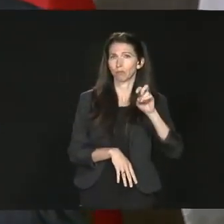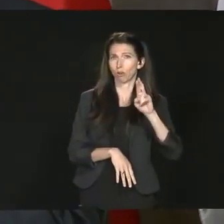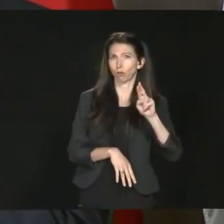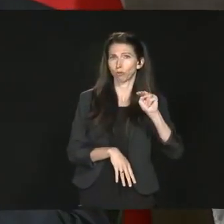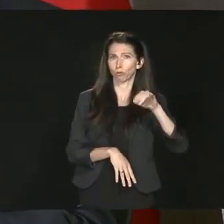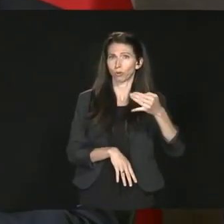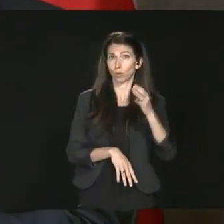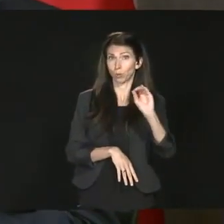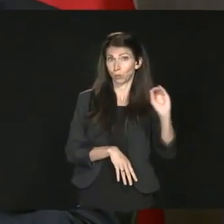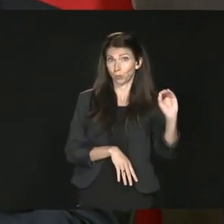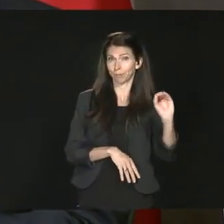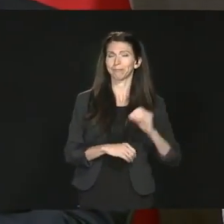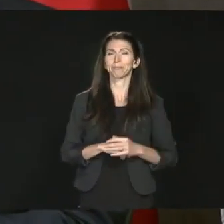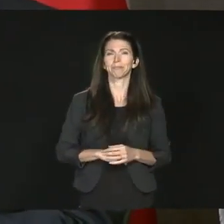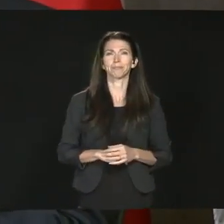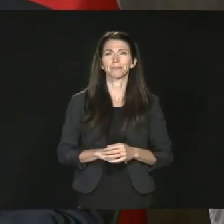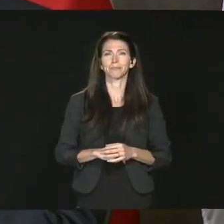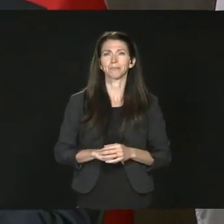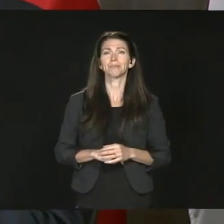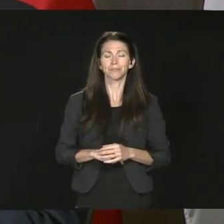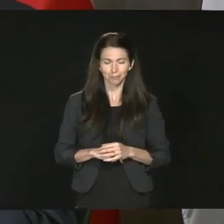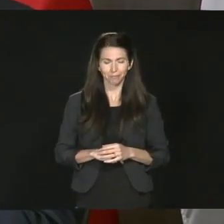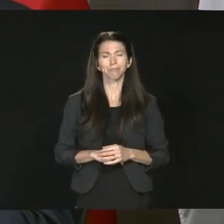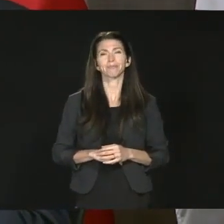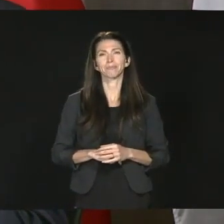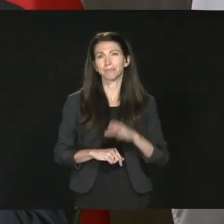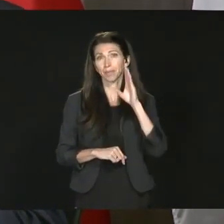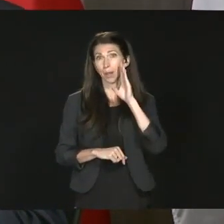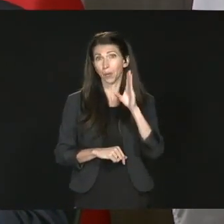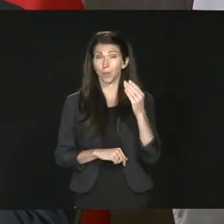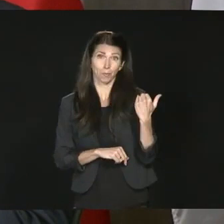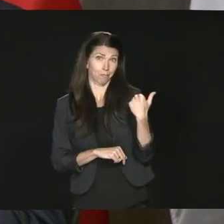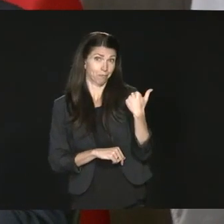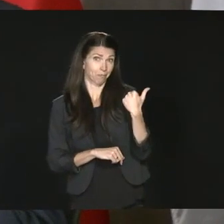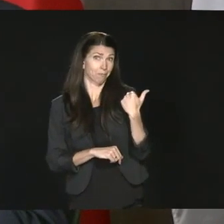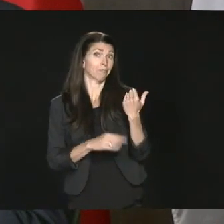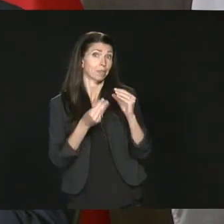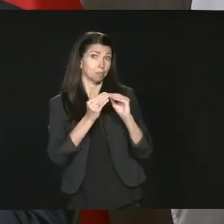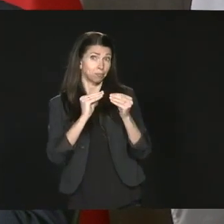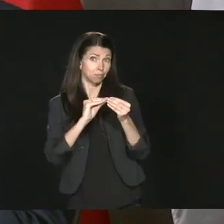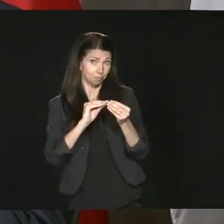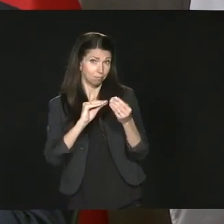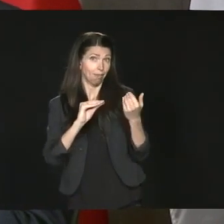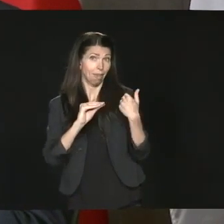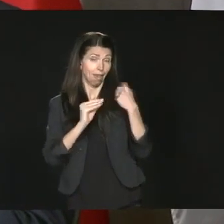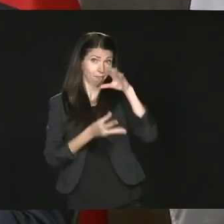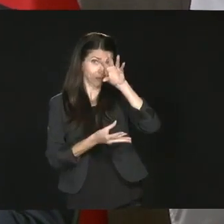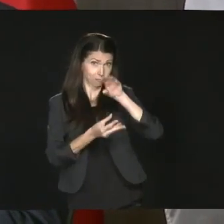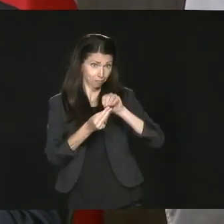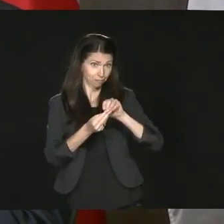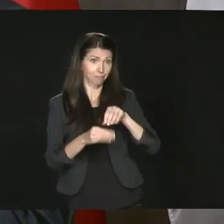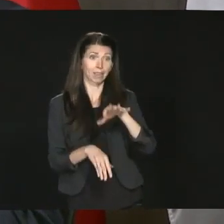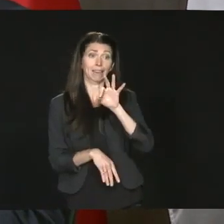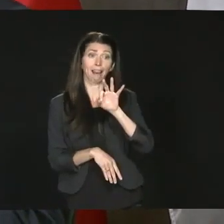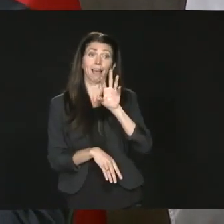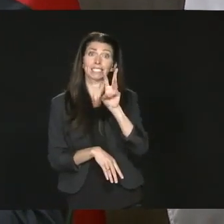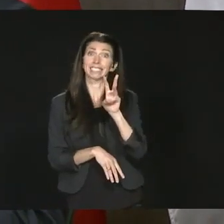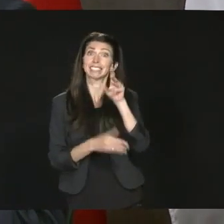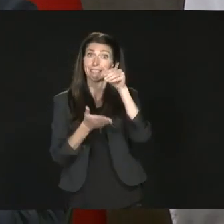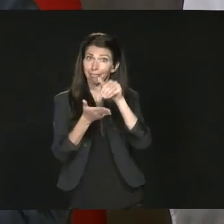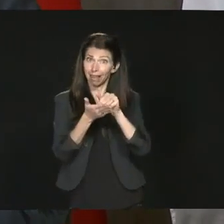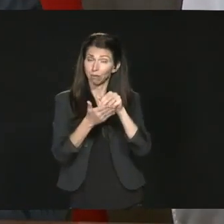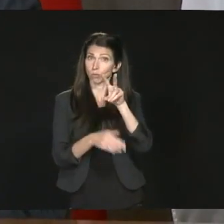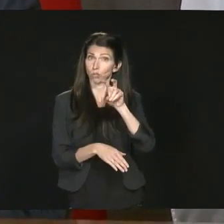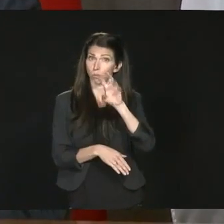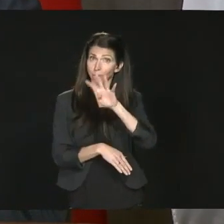de lundi 8 juin, on dénombrait 96 244 cas confirmés, donc 7 837